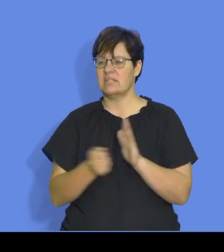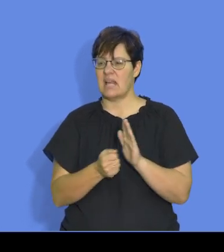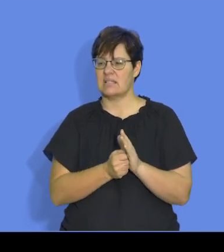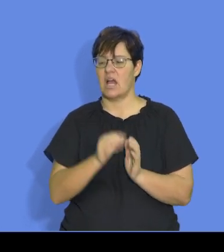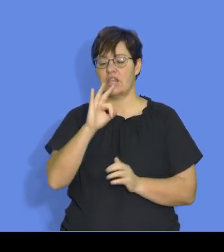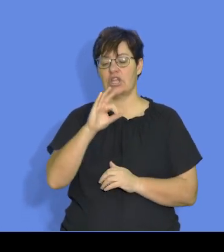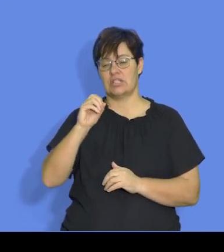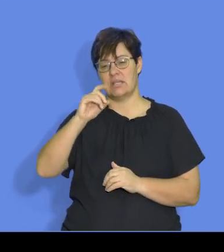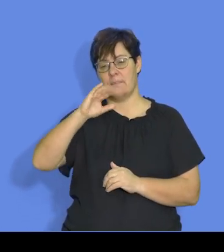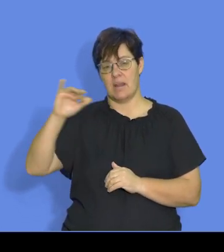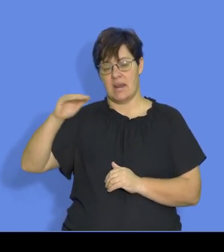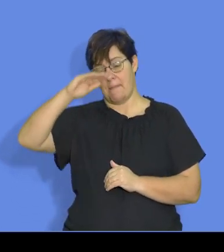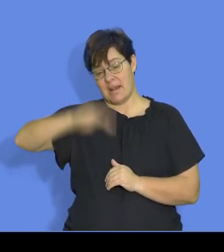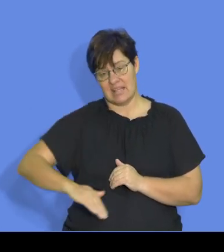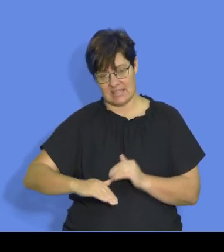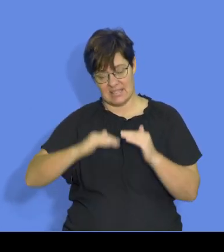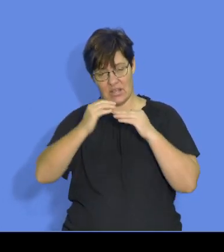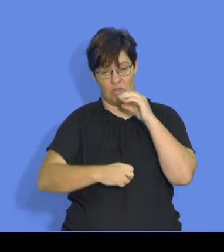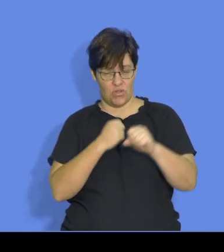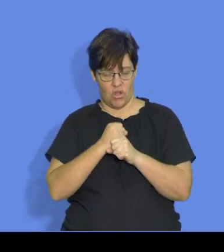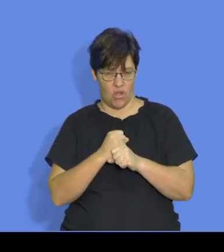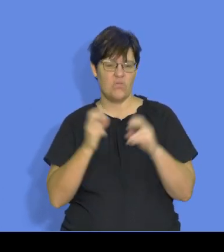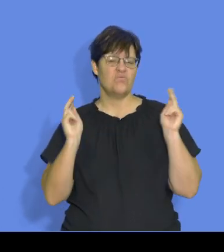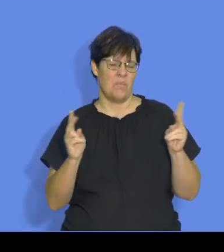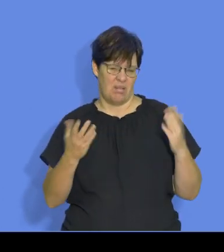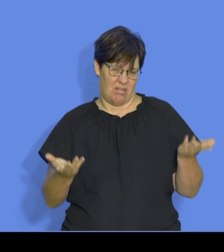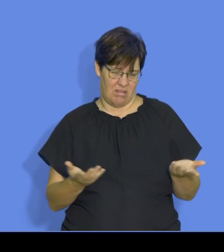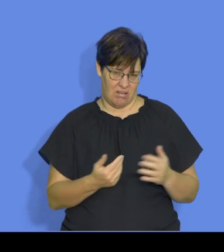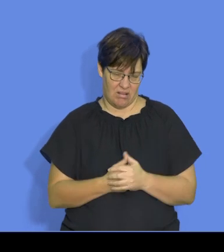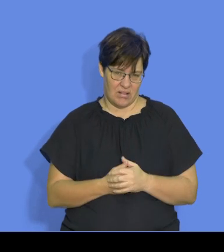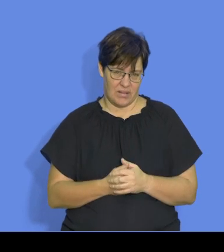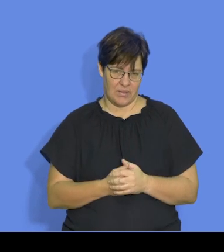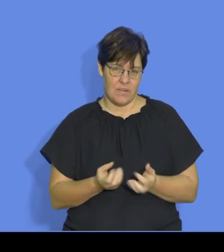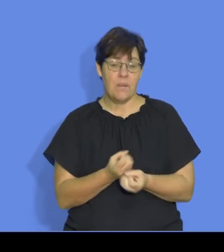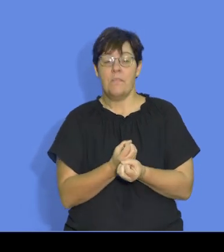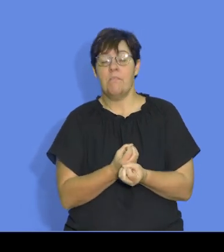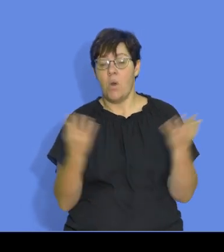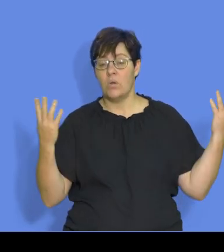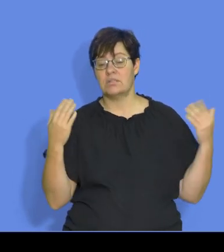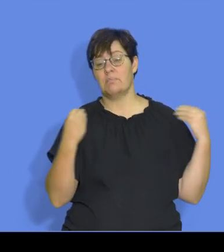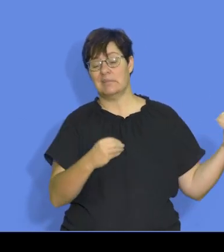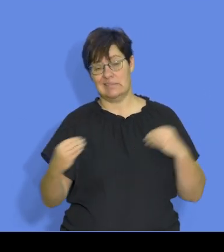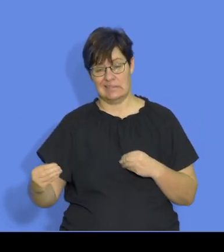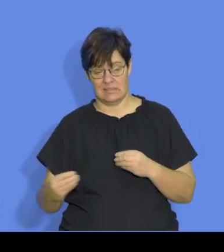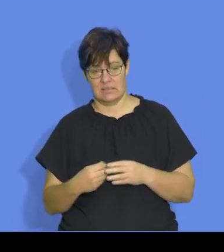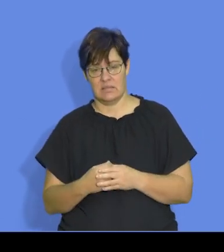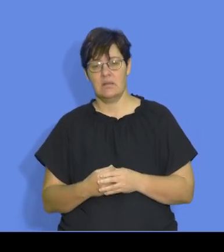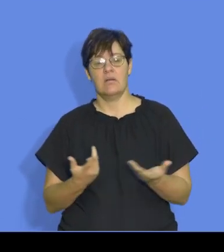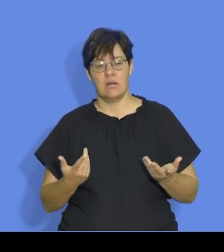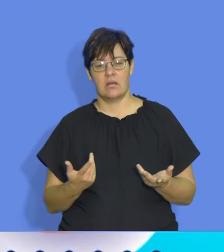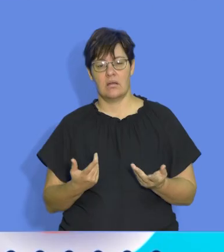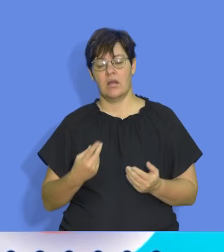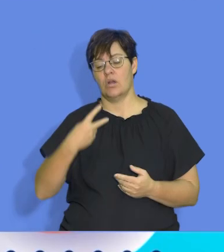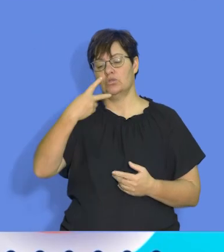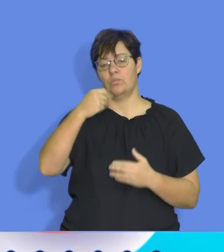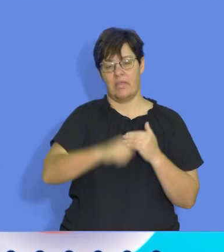million and less per year, this is the norm. Basically, in most businesses you would find that they do a